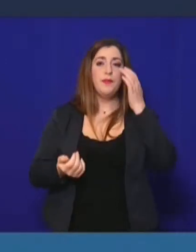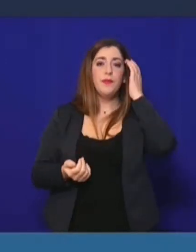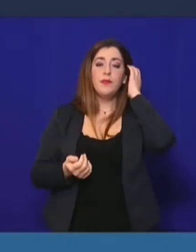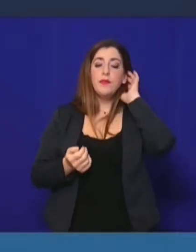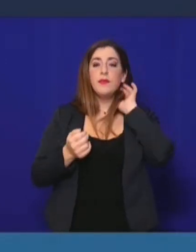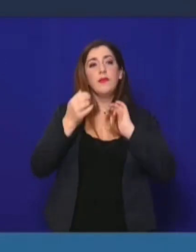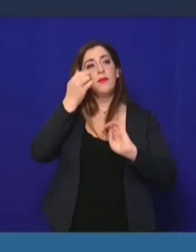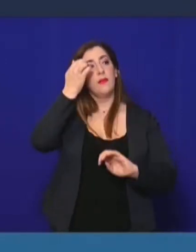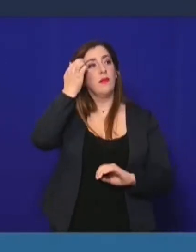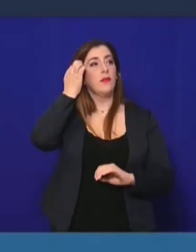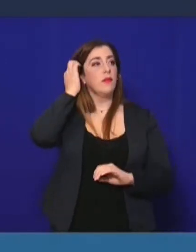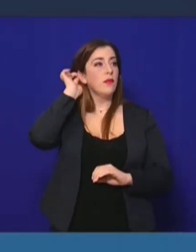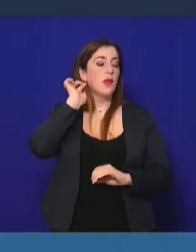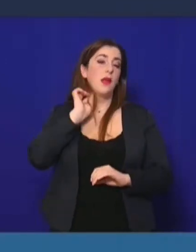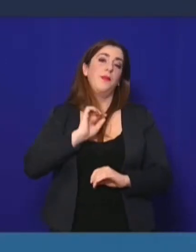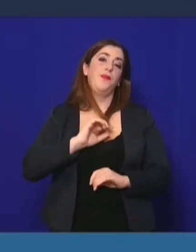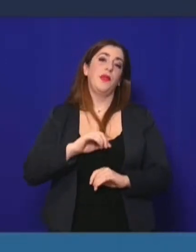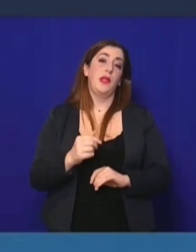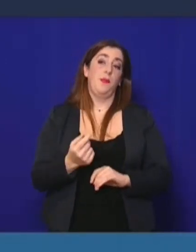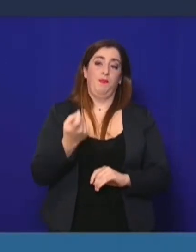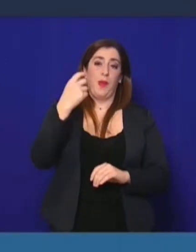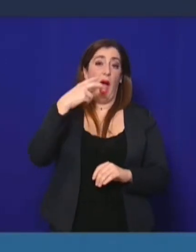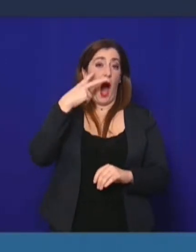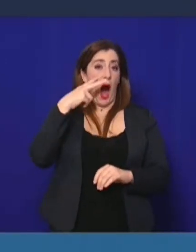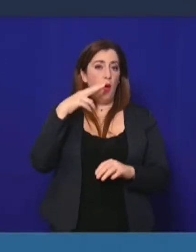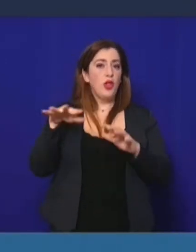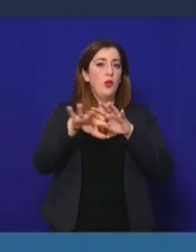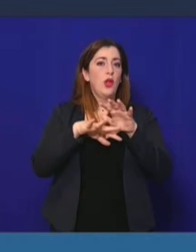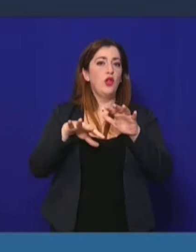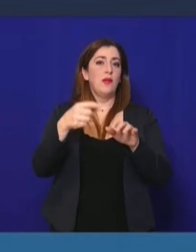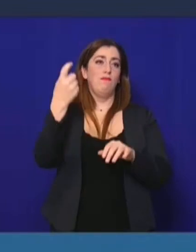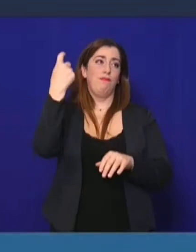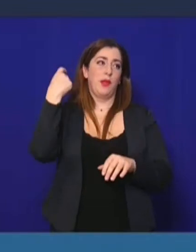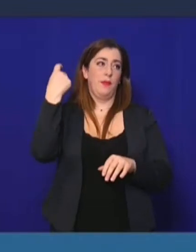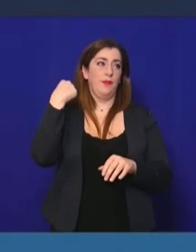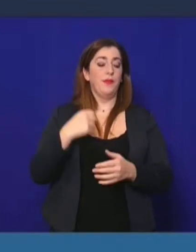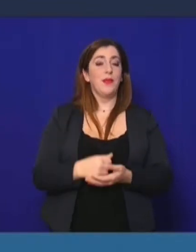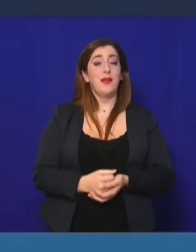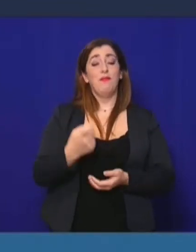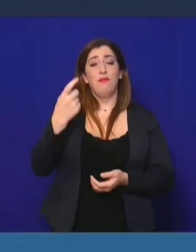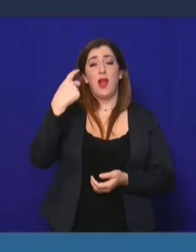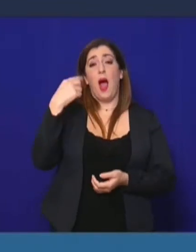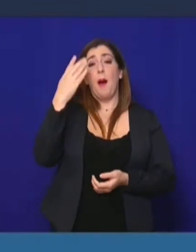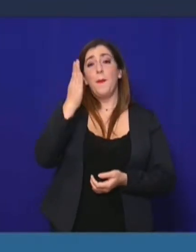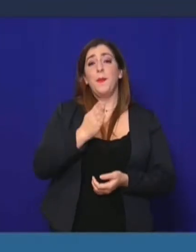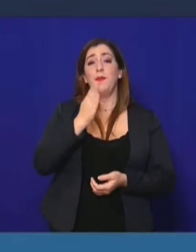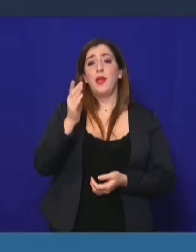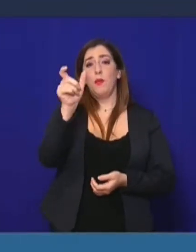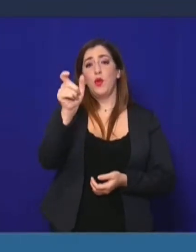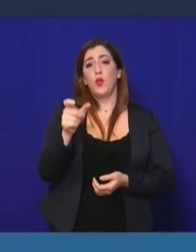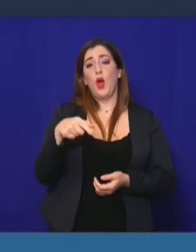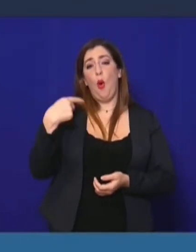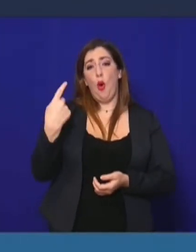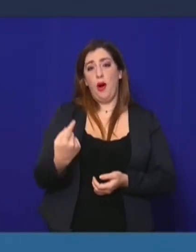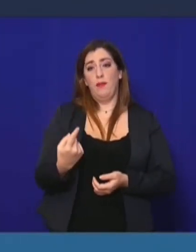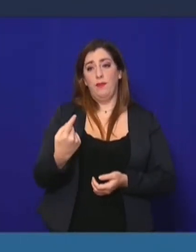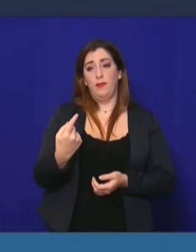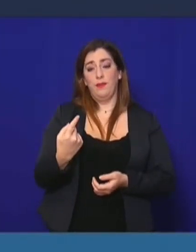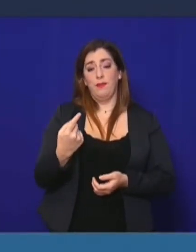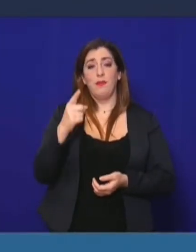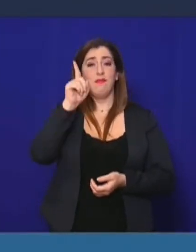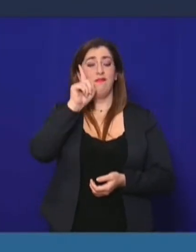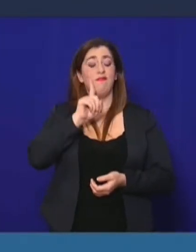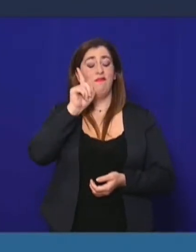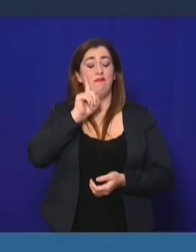Jekk inħarsu naqra wkoll il-bira, sfortunatament kellna mewt ieħor fejn kellna mara ta' 93